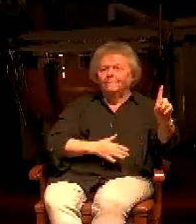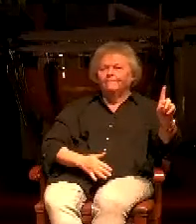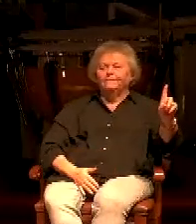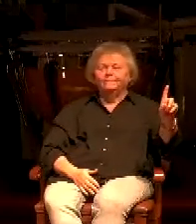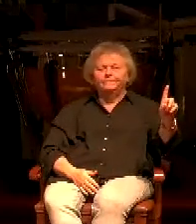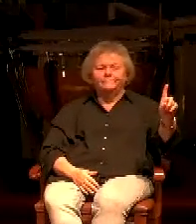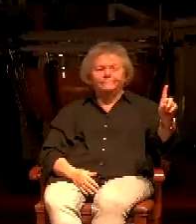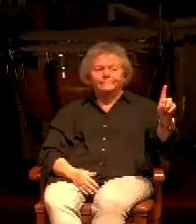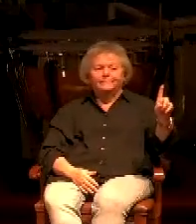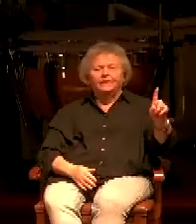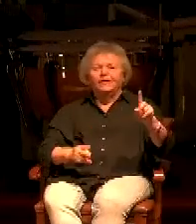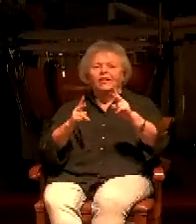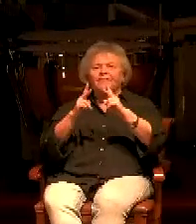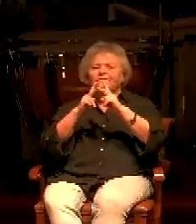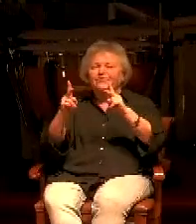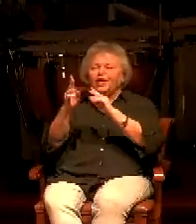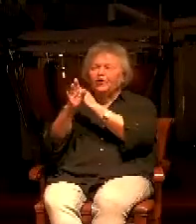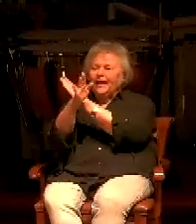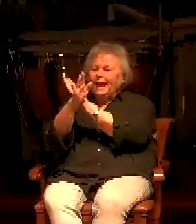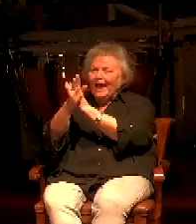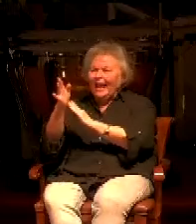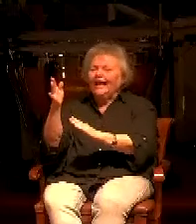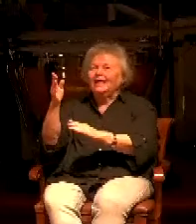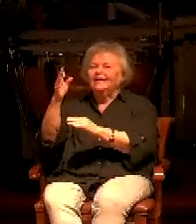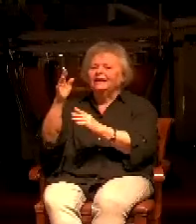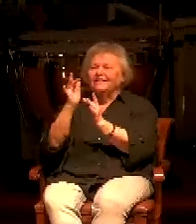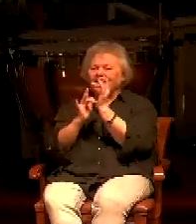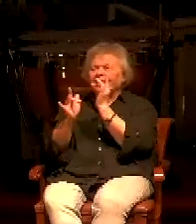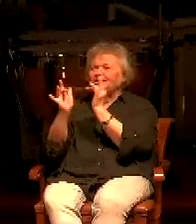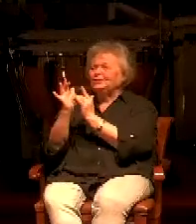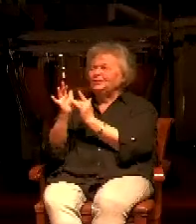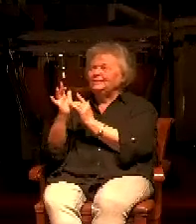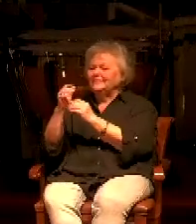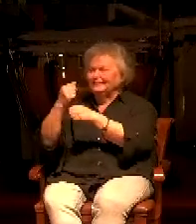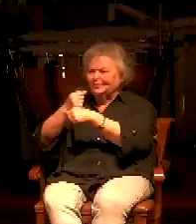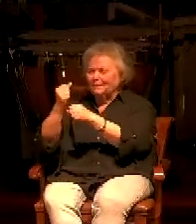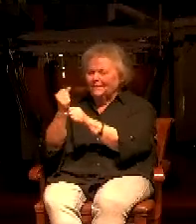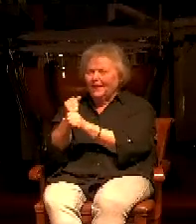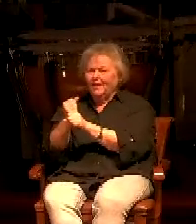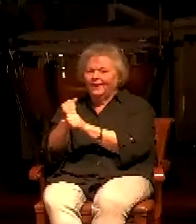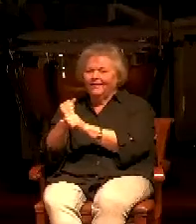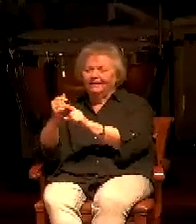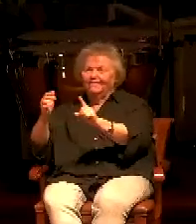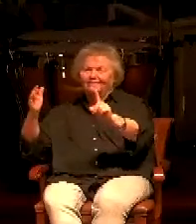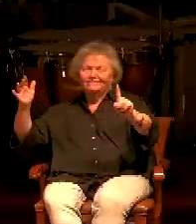hand that he made. The creation striking the creator. And Jesus takes it.